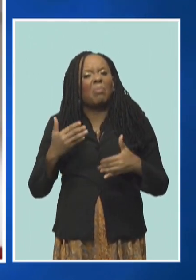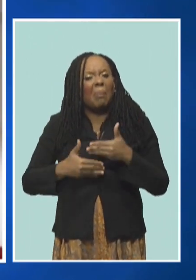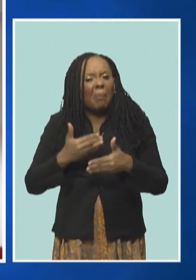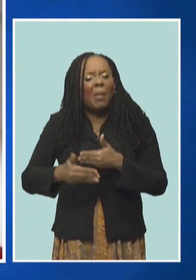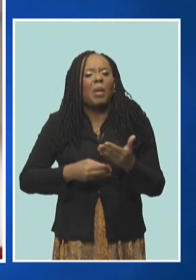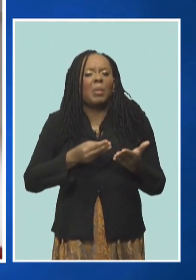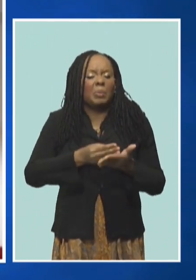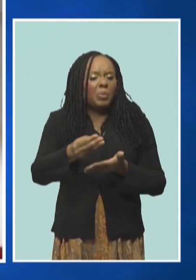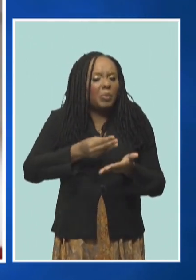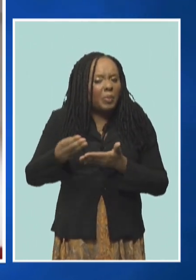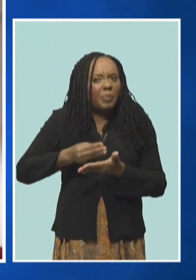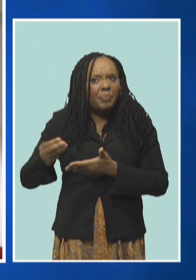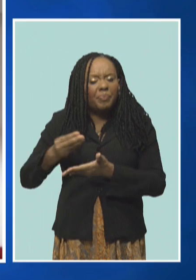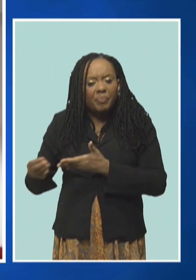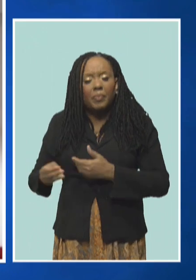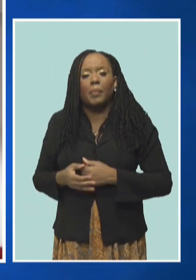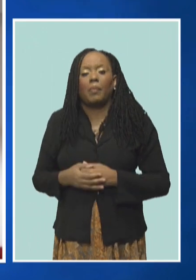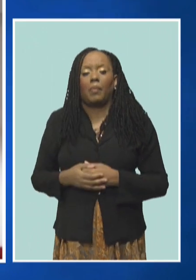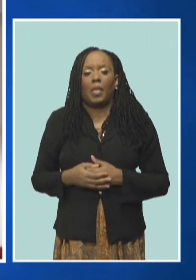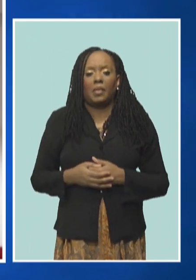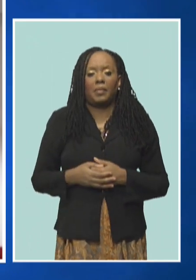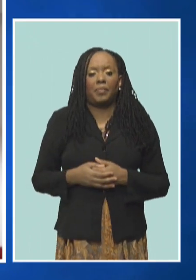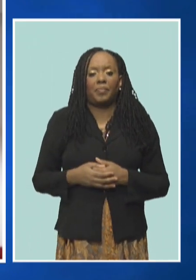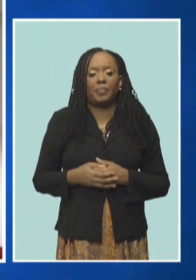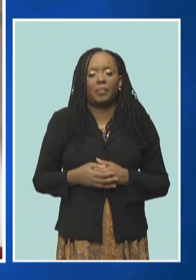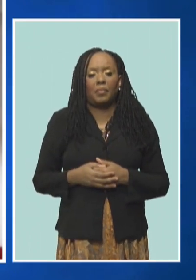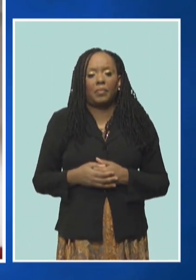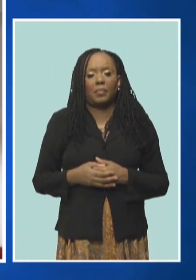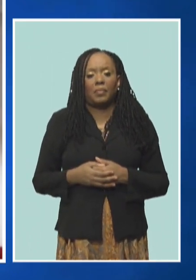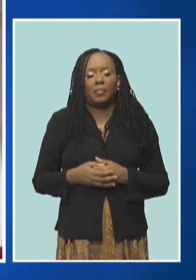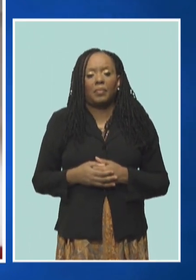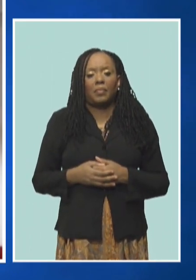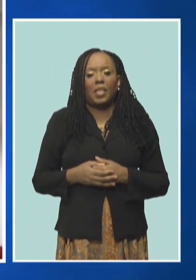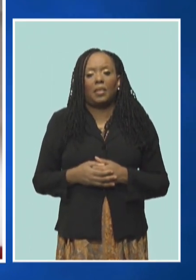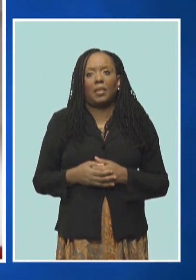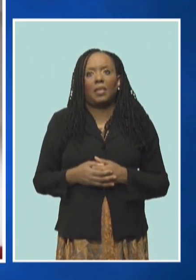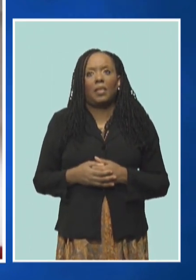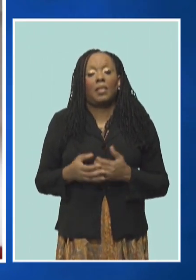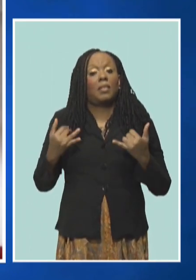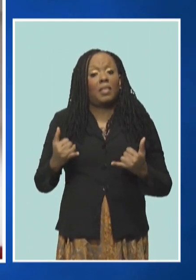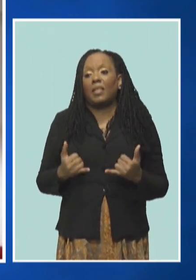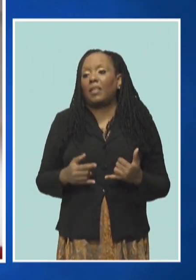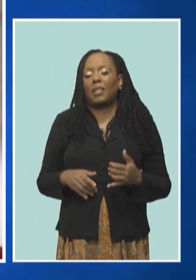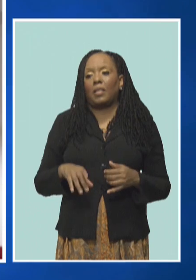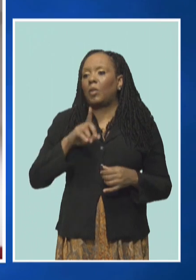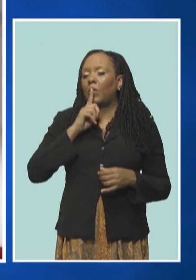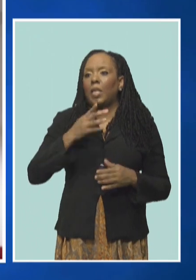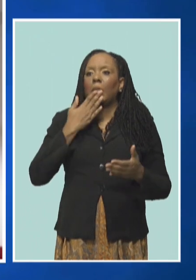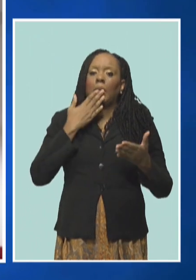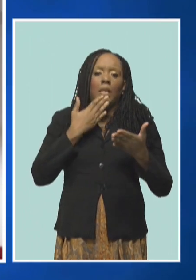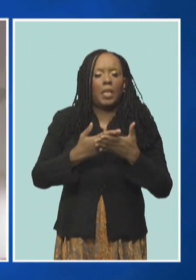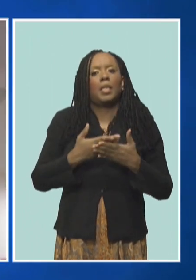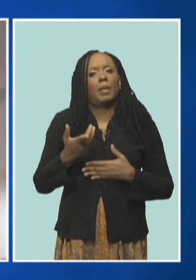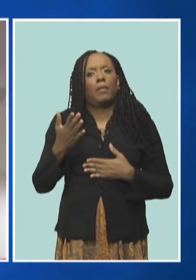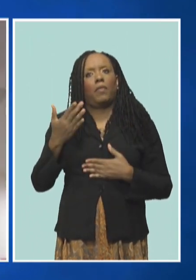numbers, it would be difficult to give a grade other than an A. Now, that's for you,